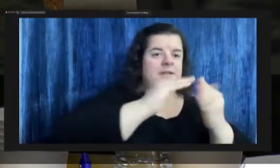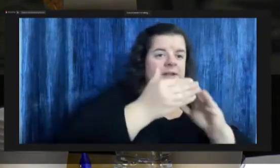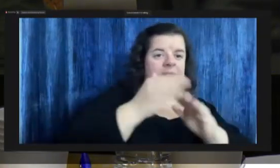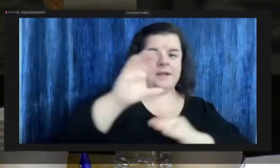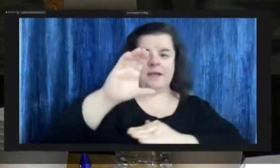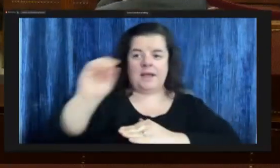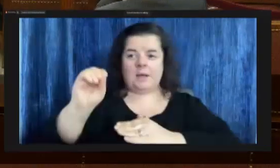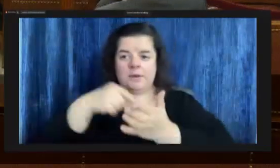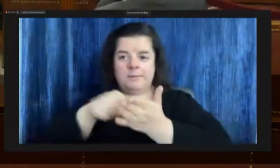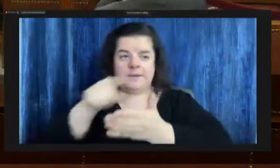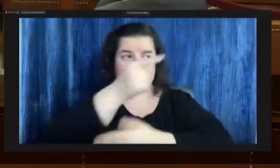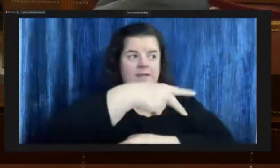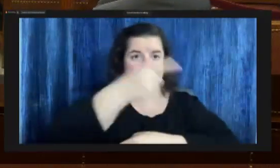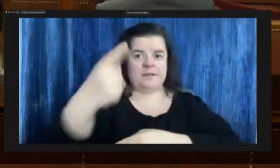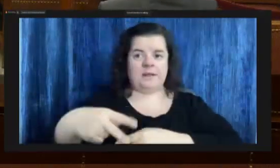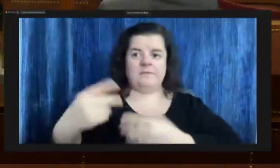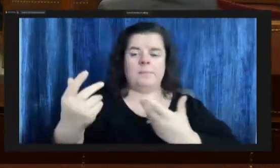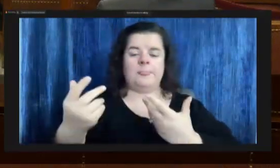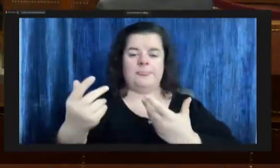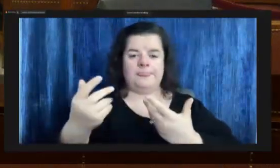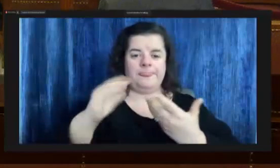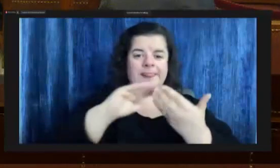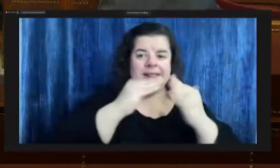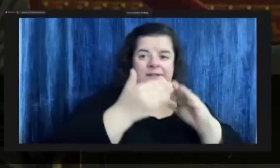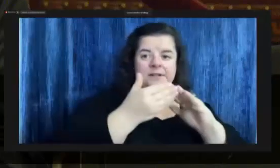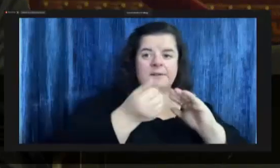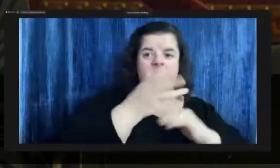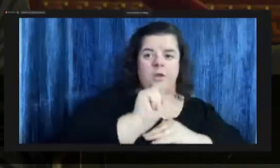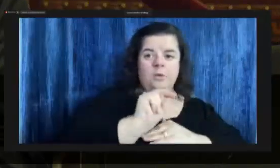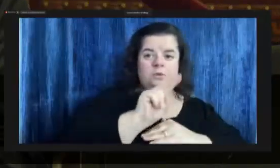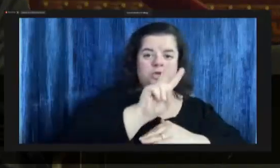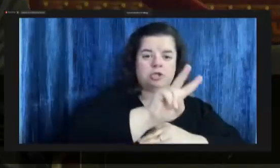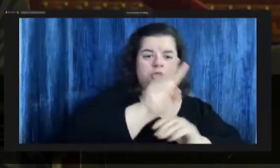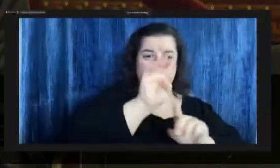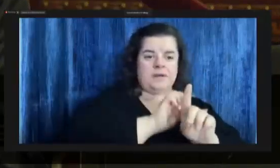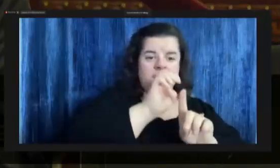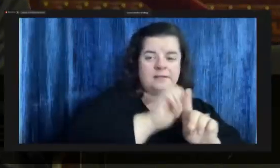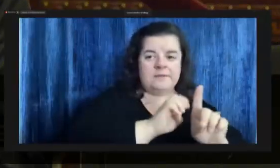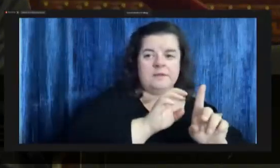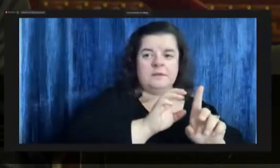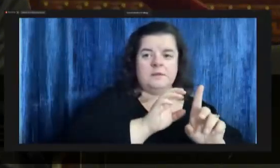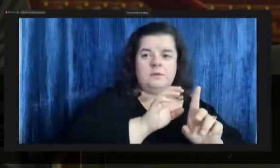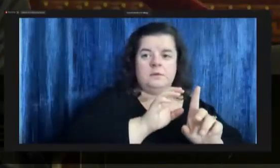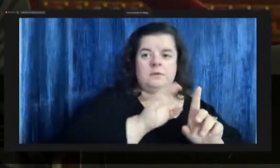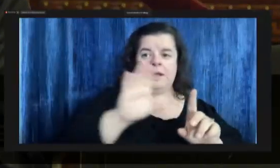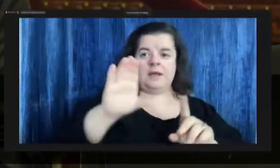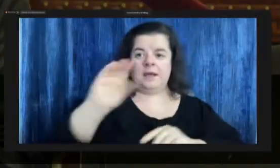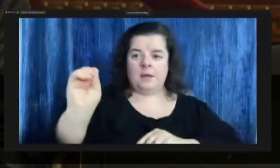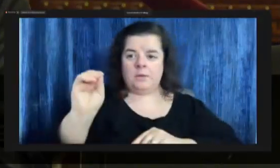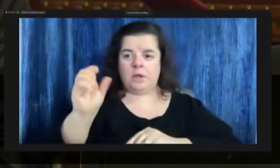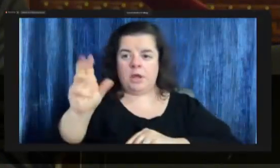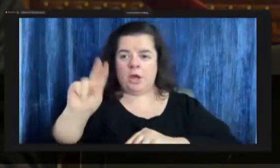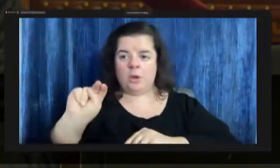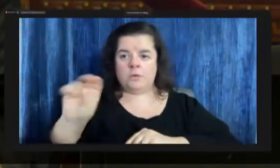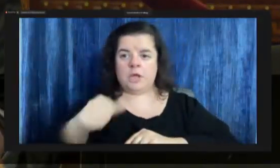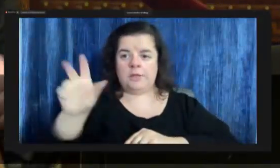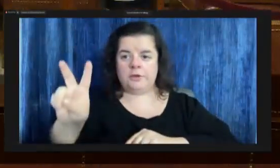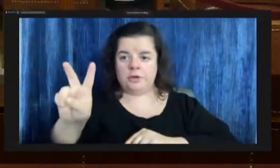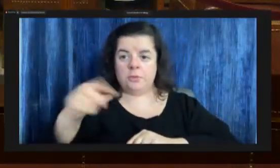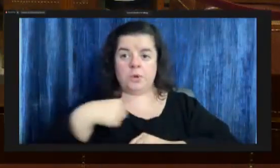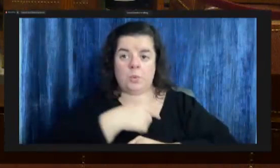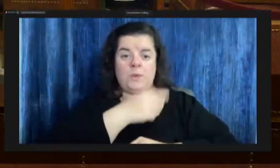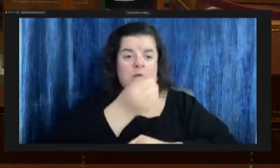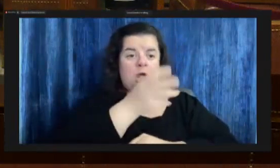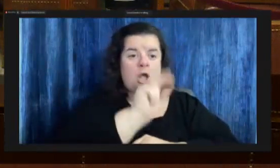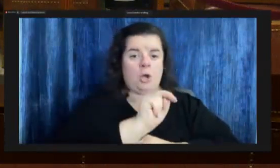elevators? So, the city owns two of the elevator banks, and the county owns the other two elevator banks. Oh, so we own the